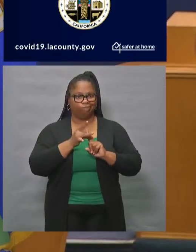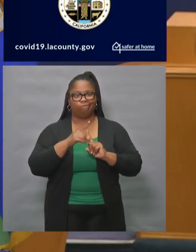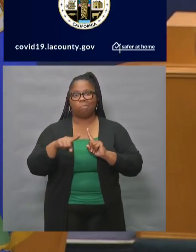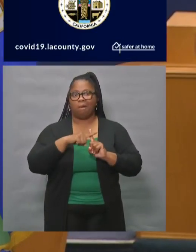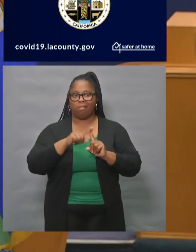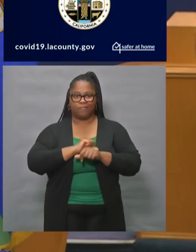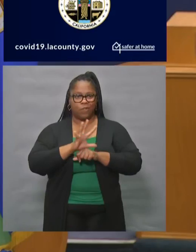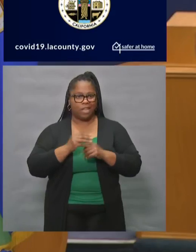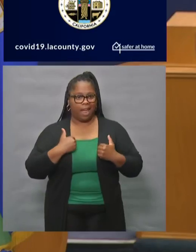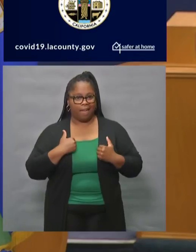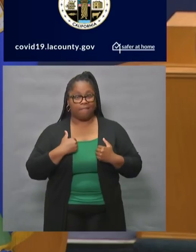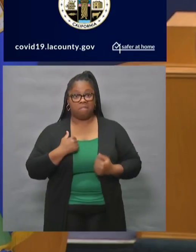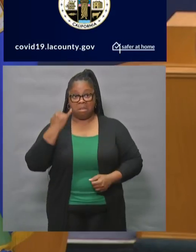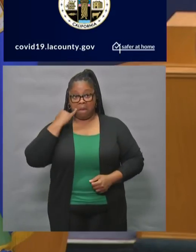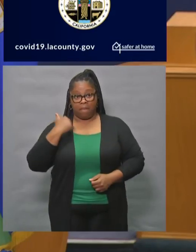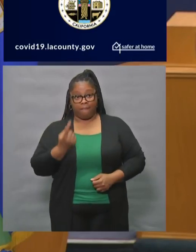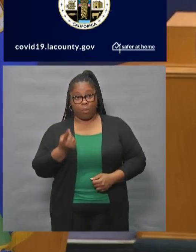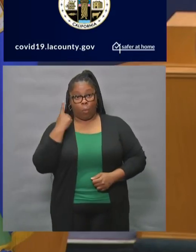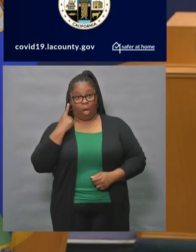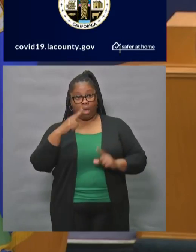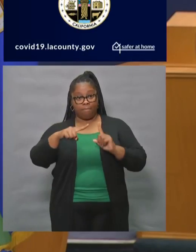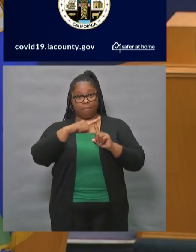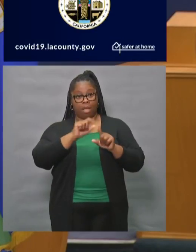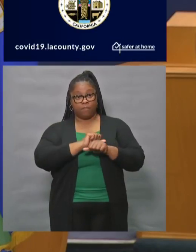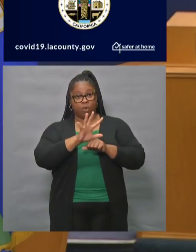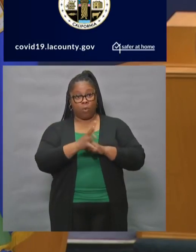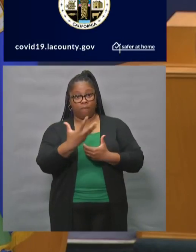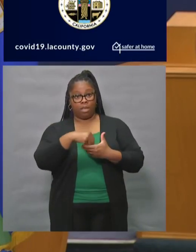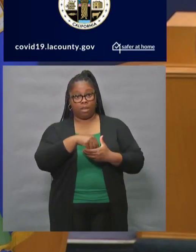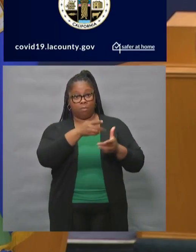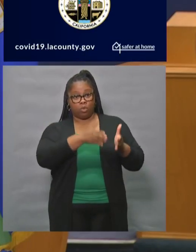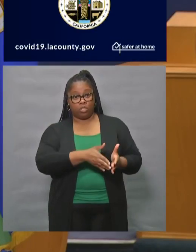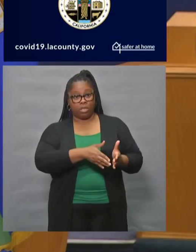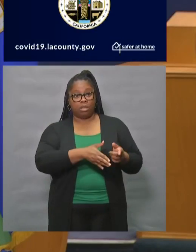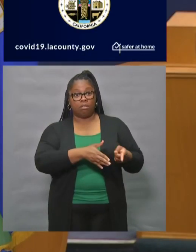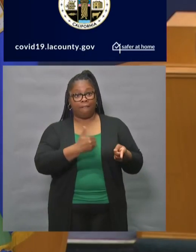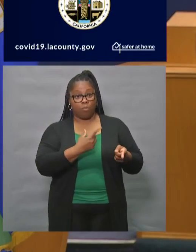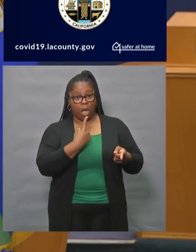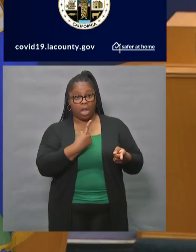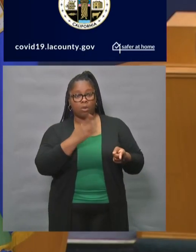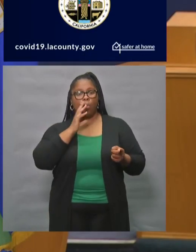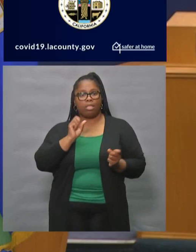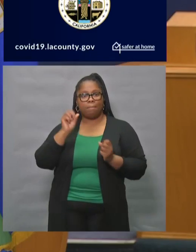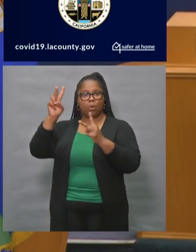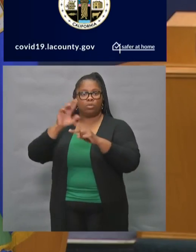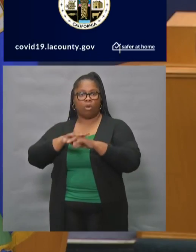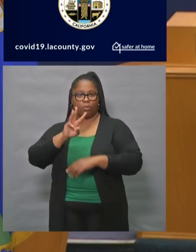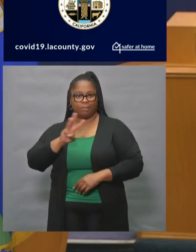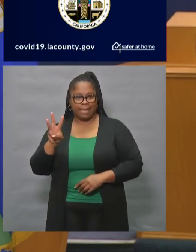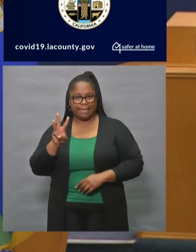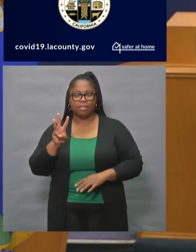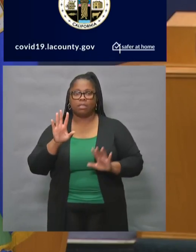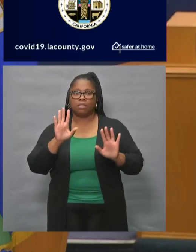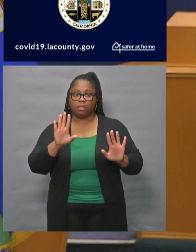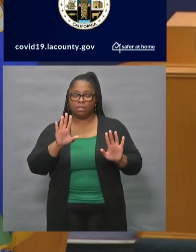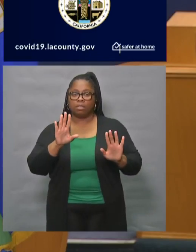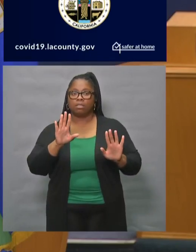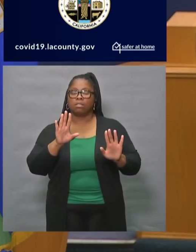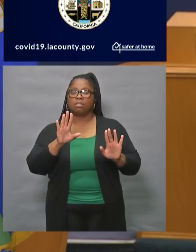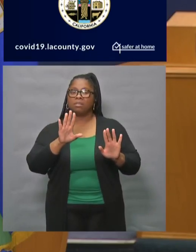one positive case and we're doing an investigation, we'll post that information on our website. I just want to note